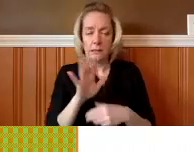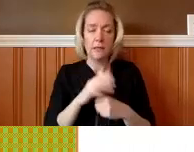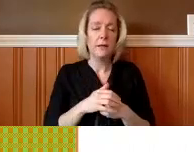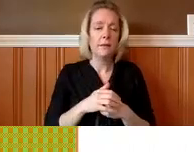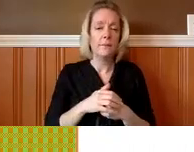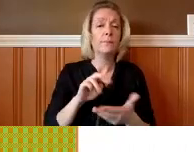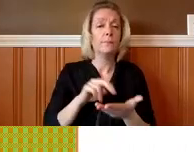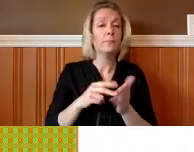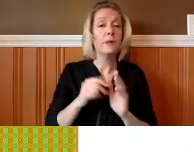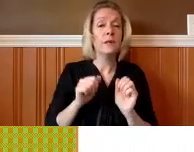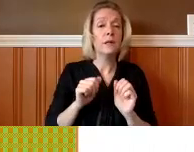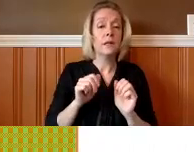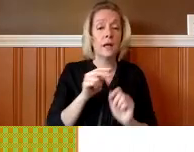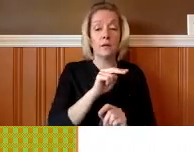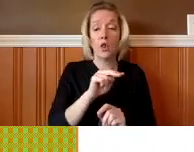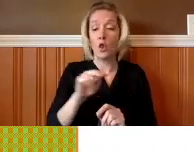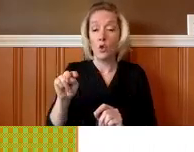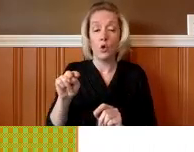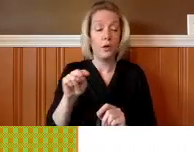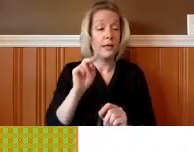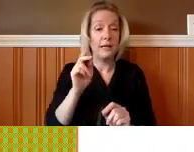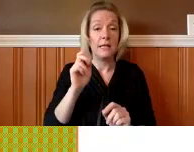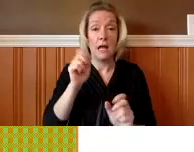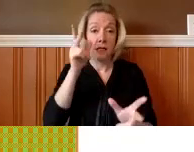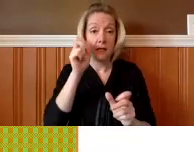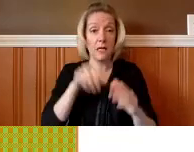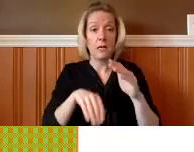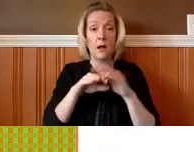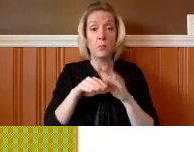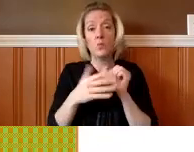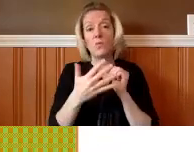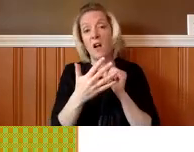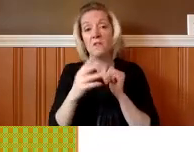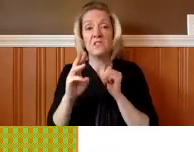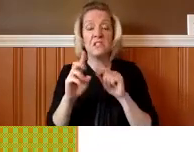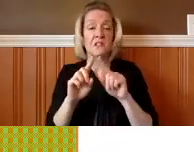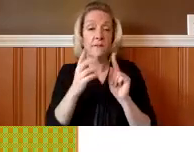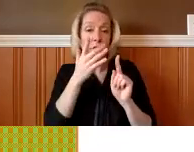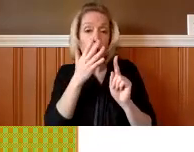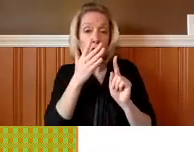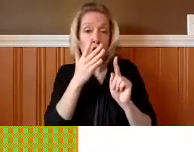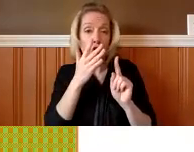at objects of up to 5 colors, 6 colors maybe, and he can